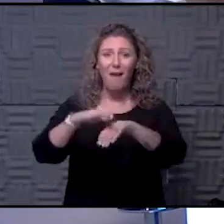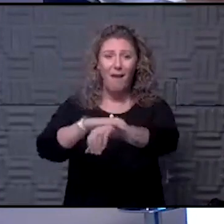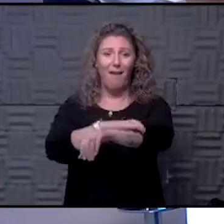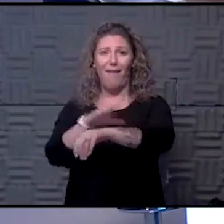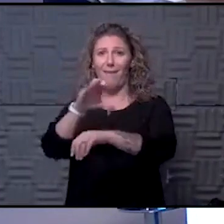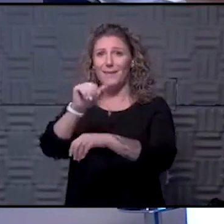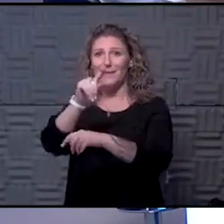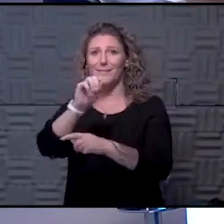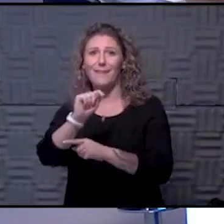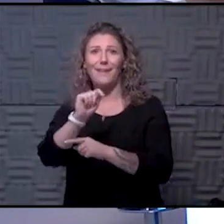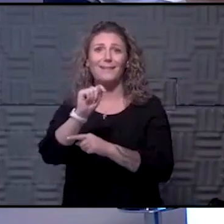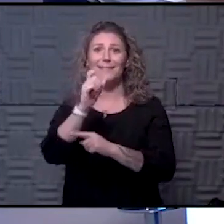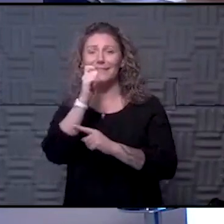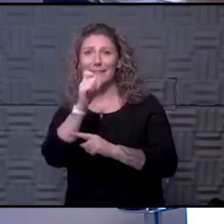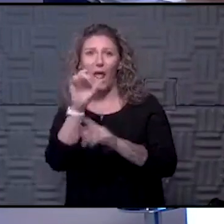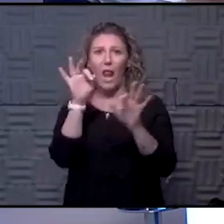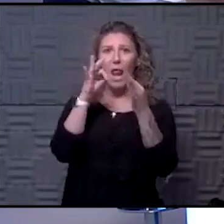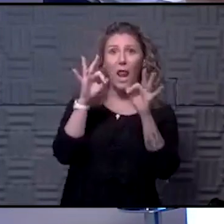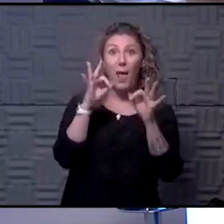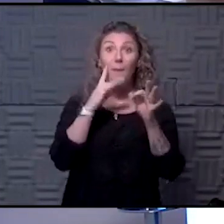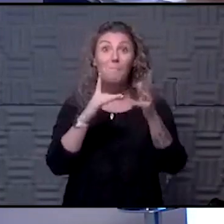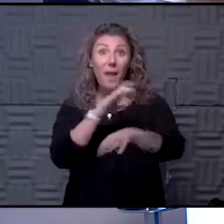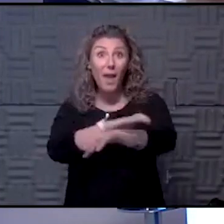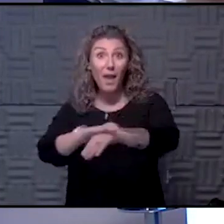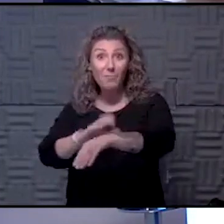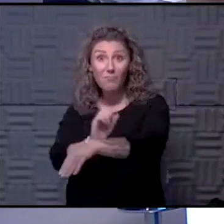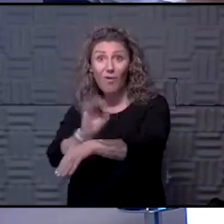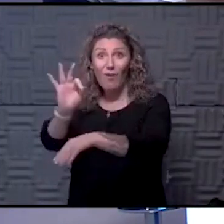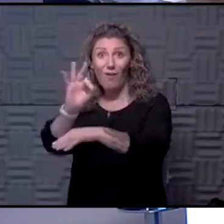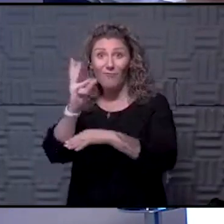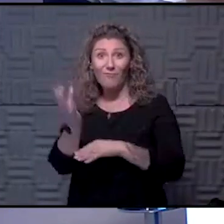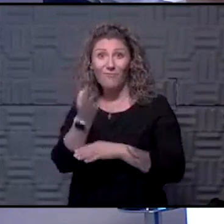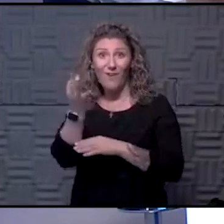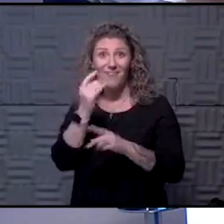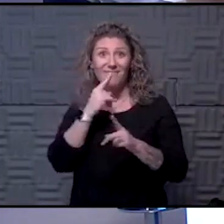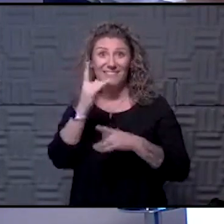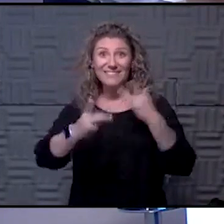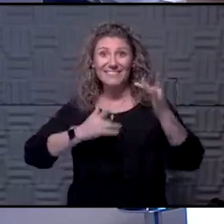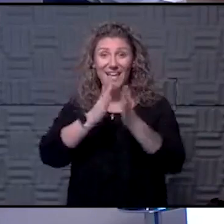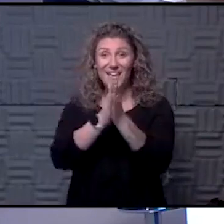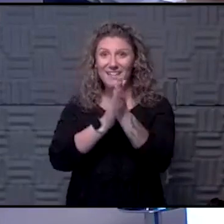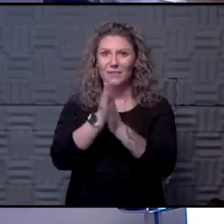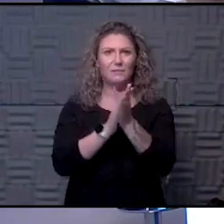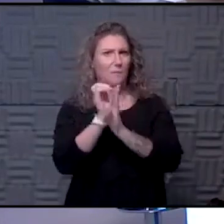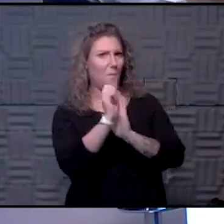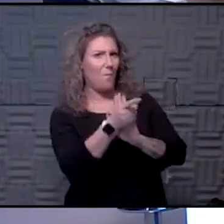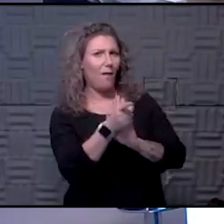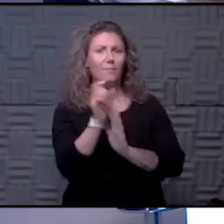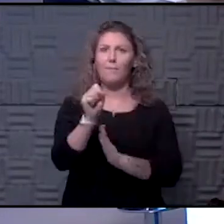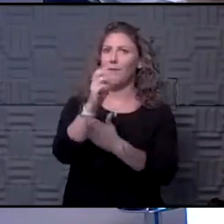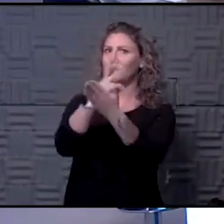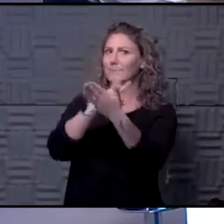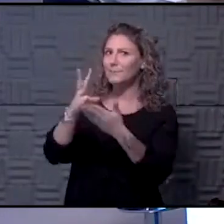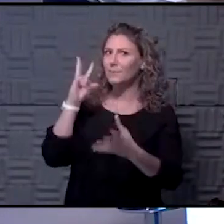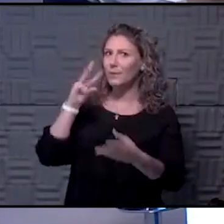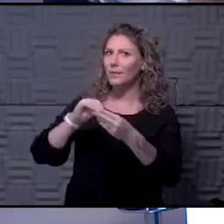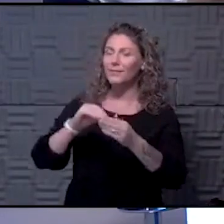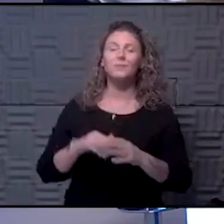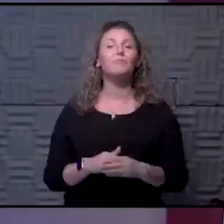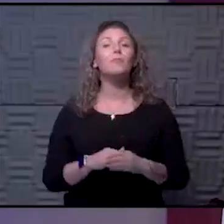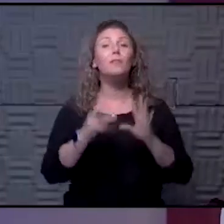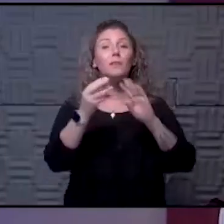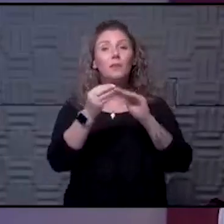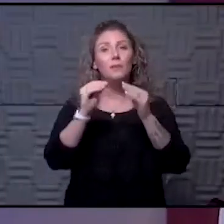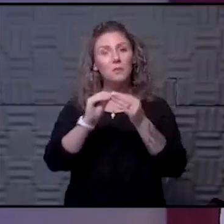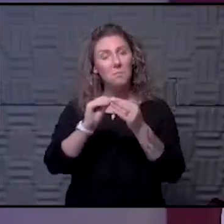fine. Get the elephant out of the room. I may get this off on Friday, so I'm very excited. It's been on a while. Yeah, it has. 6 weeks. Our